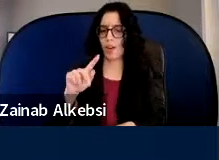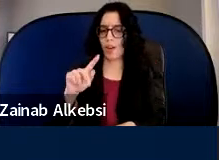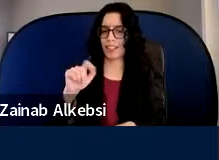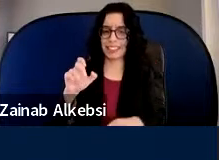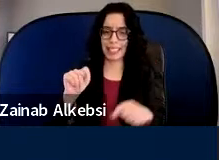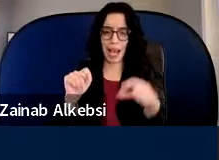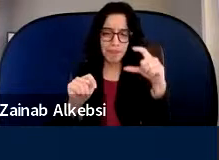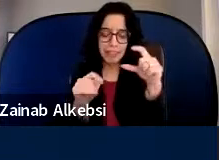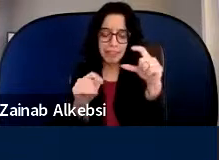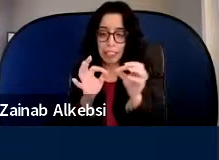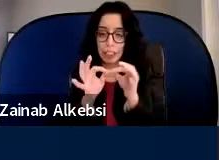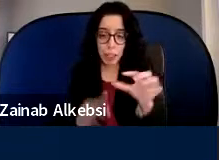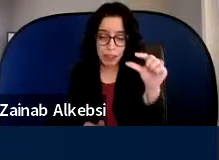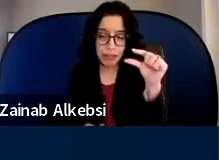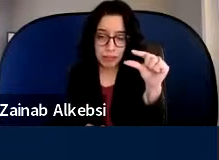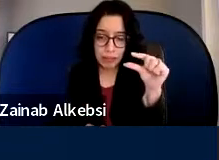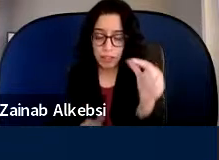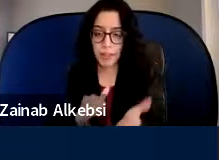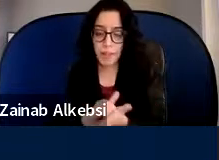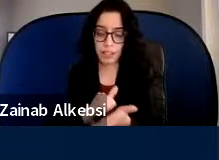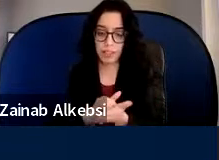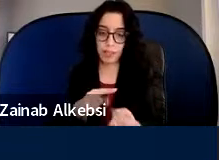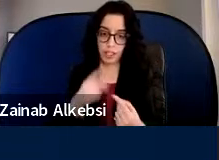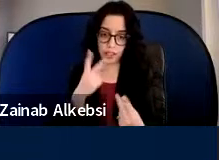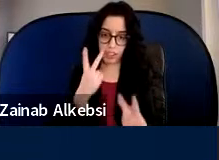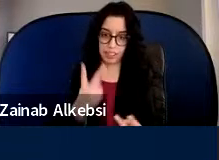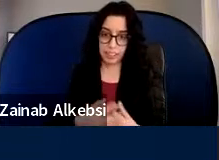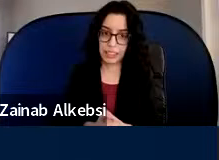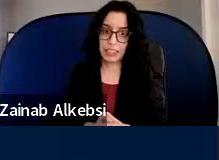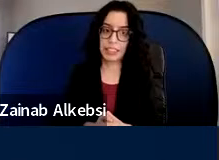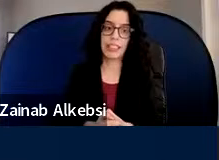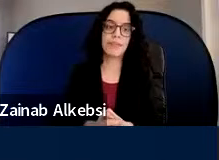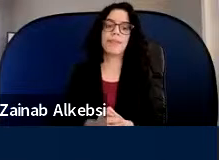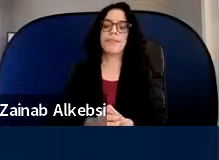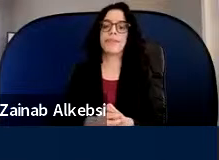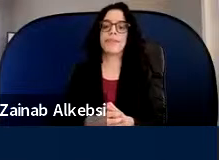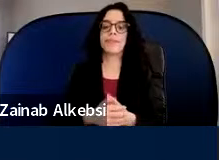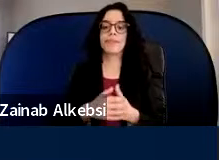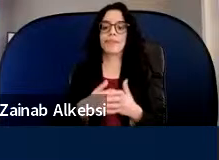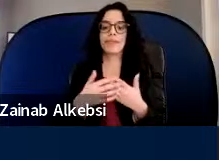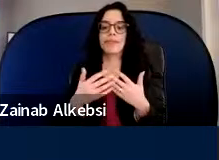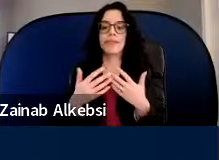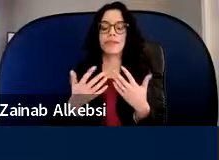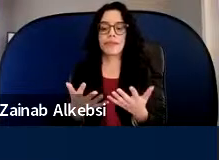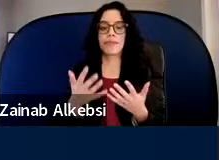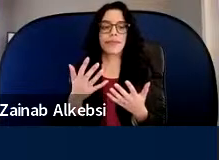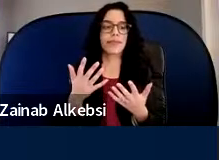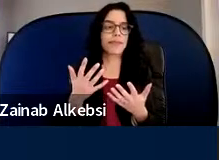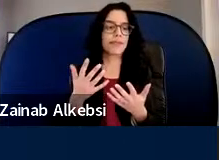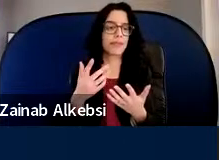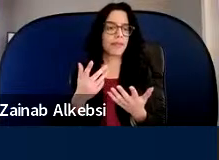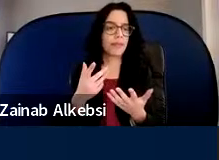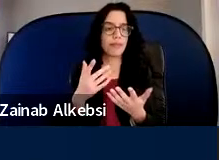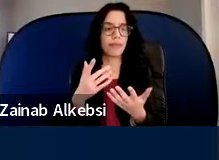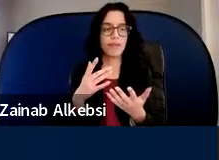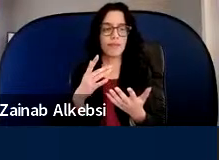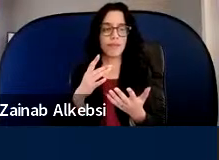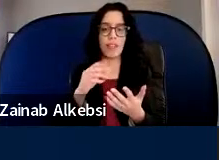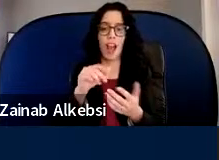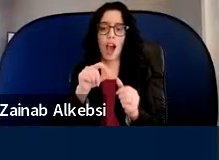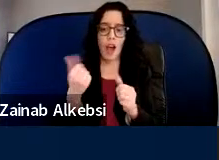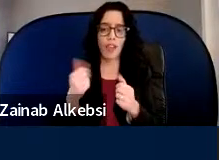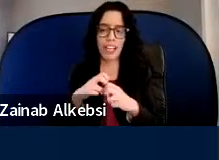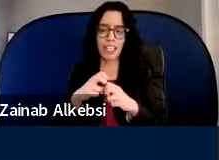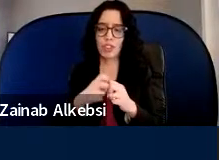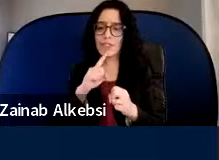It also should not be used when the device is too small to see the frame where the interpreter is present, like on a small cell phone, for example, or on